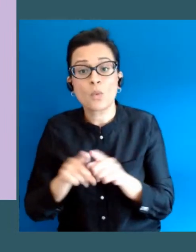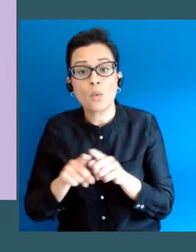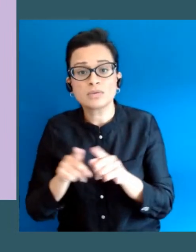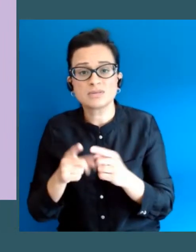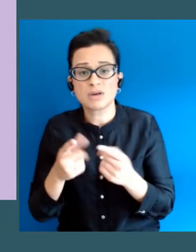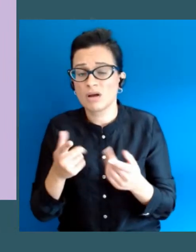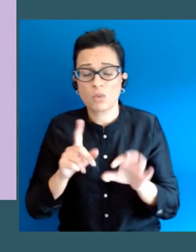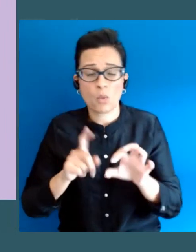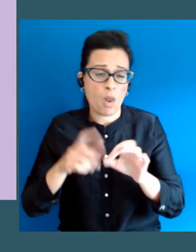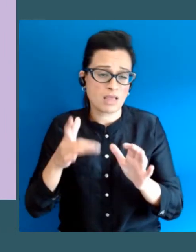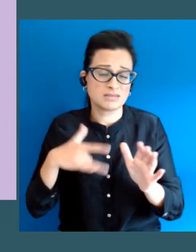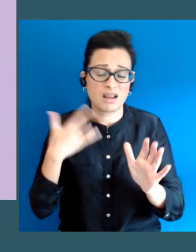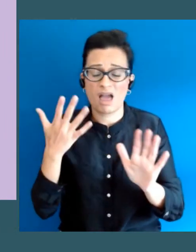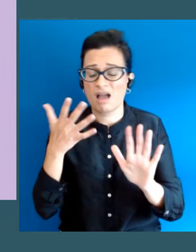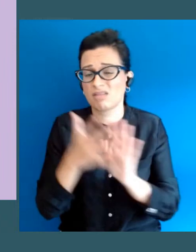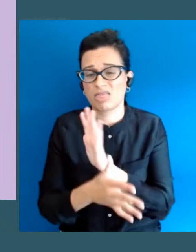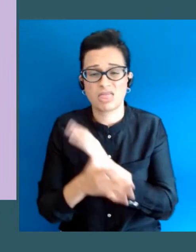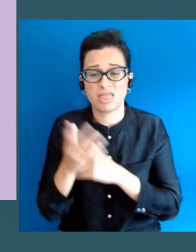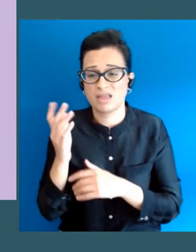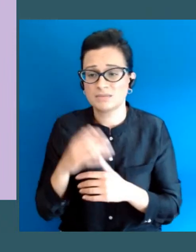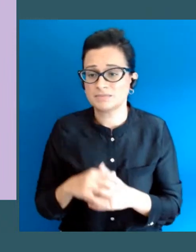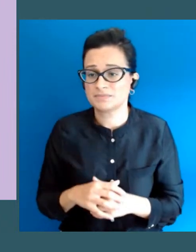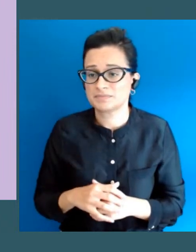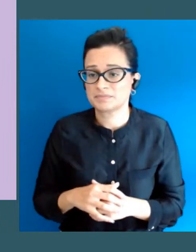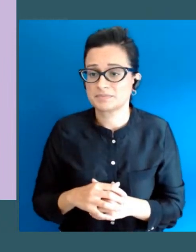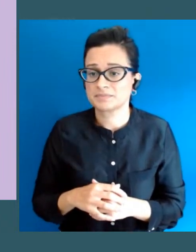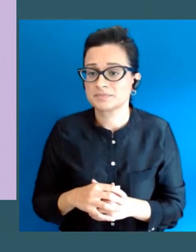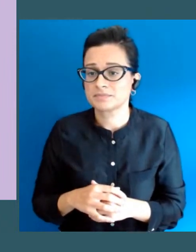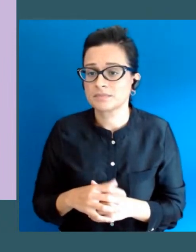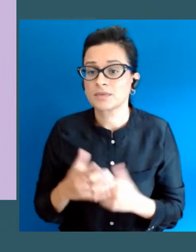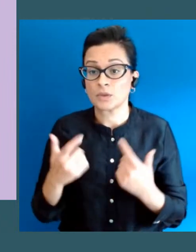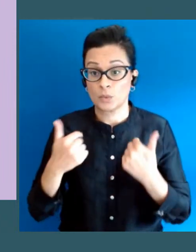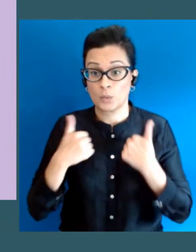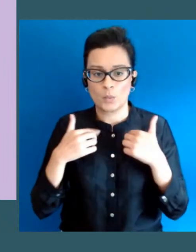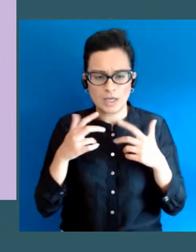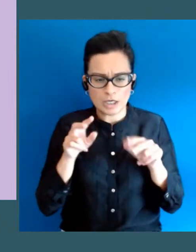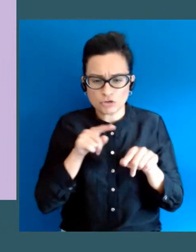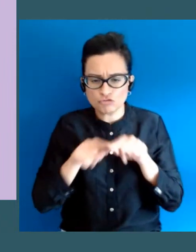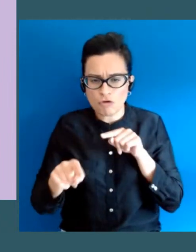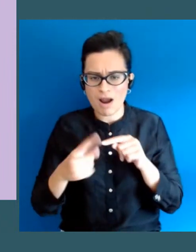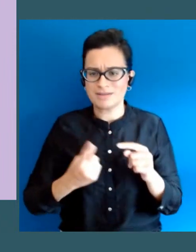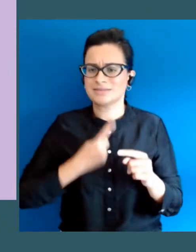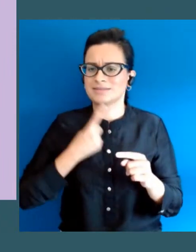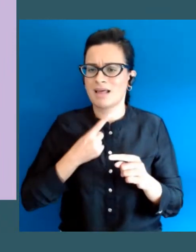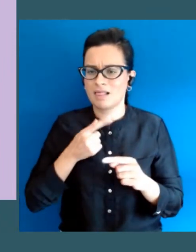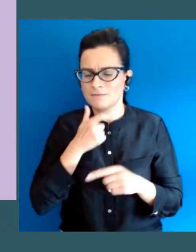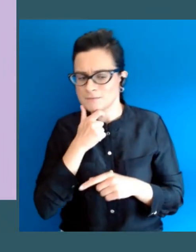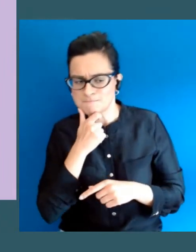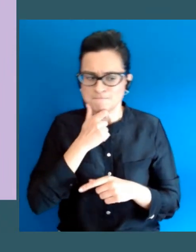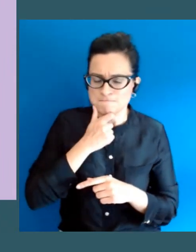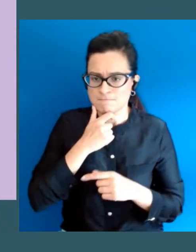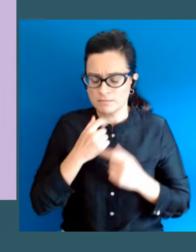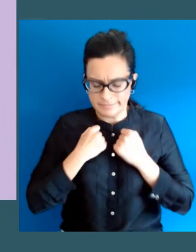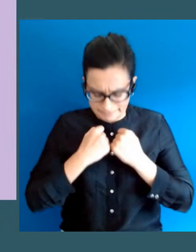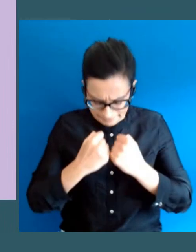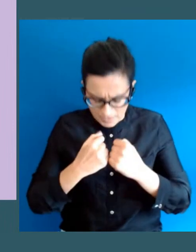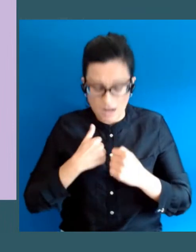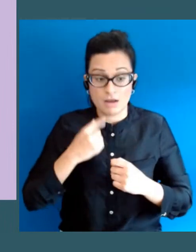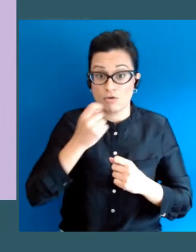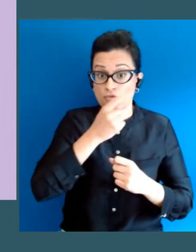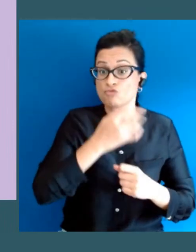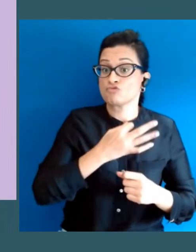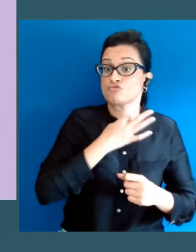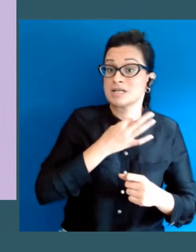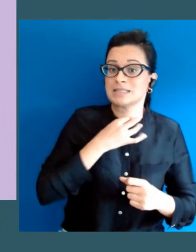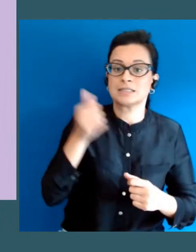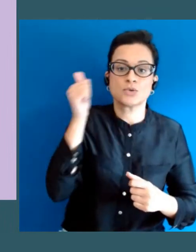life. But what we're looking for is a good self-efficacy. So here's where we understand the risks. We know how to use